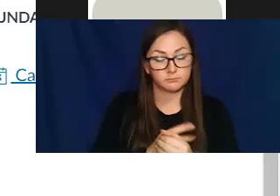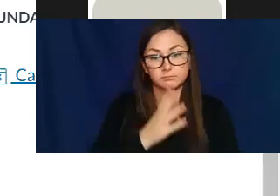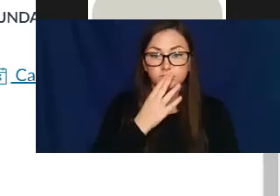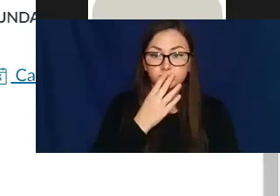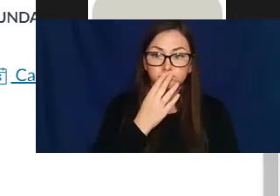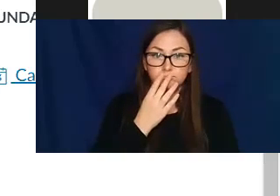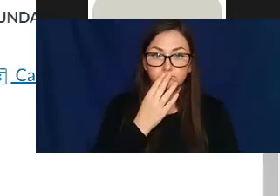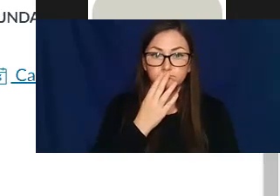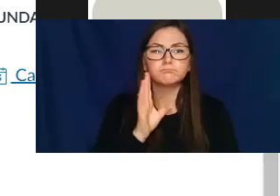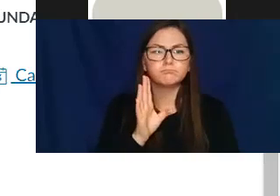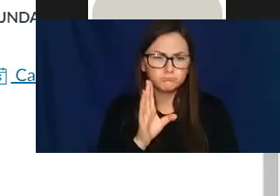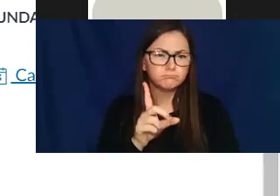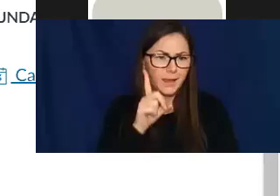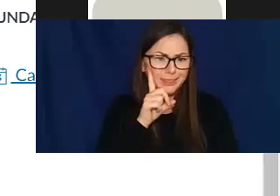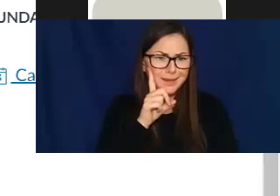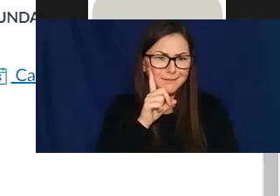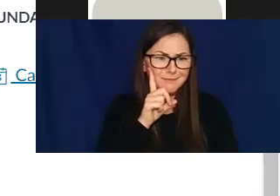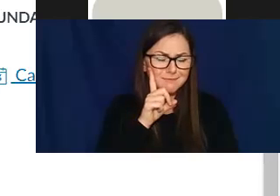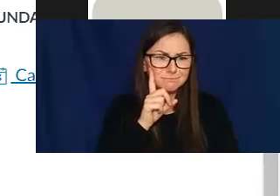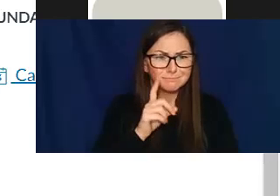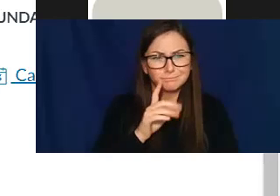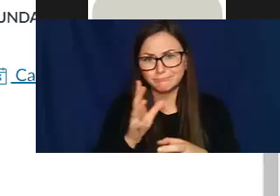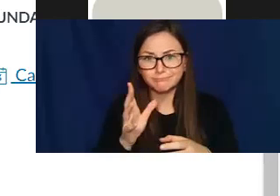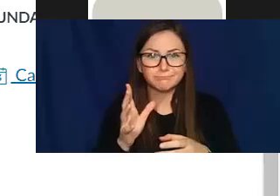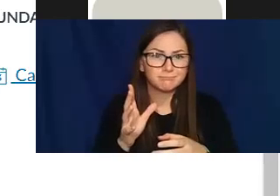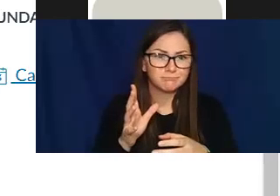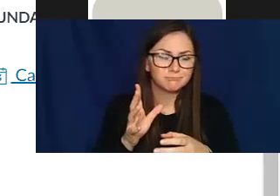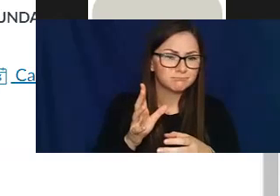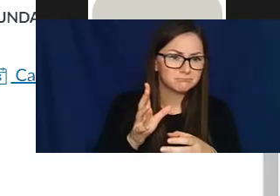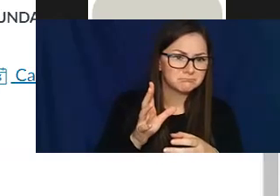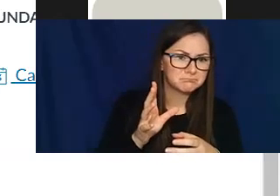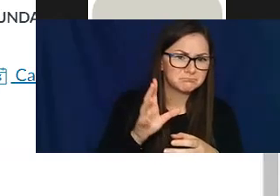they're spread out far enough right now that you hopefully shouldn't have a problem.